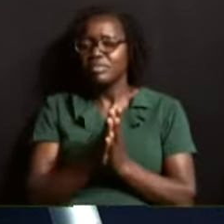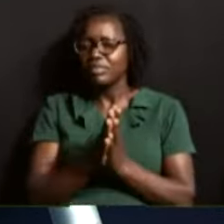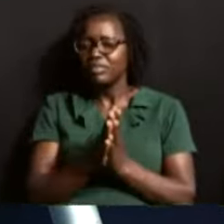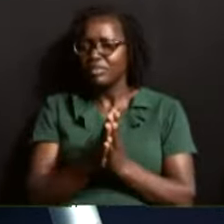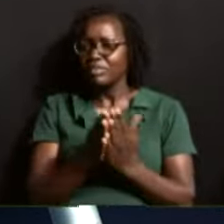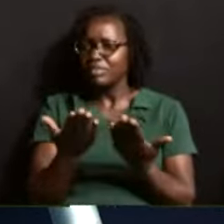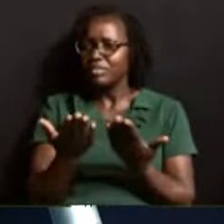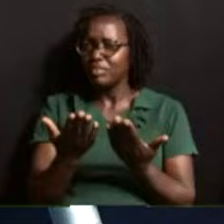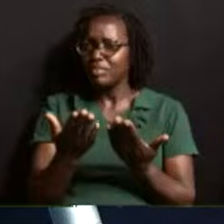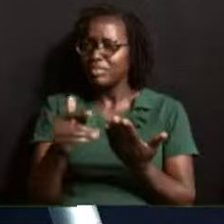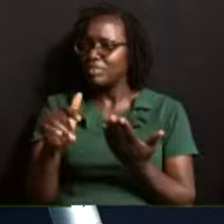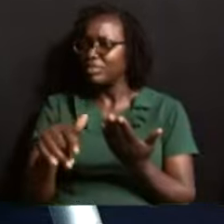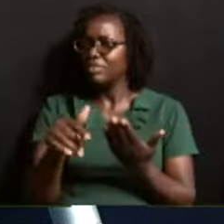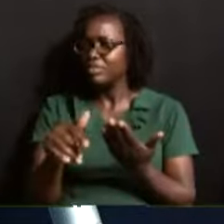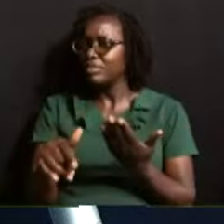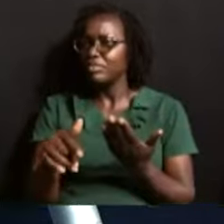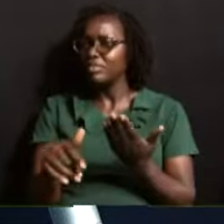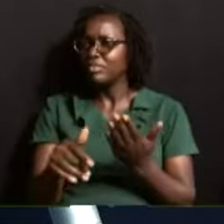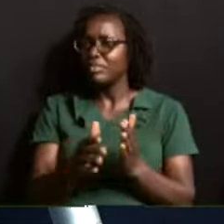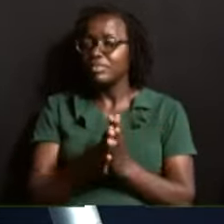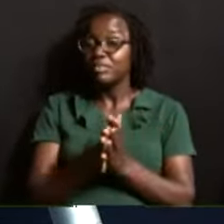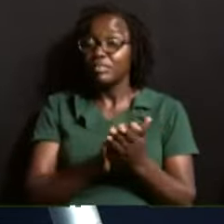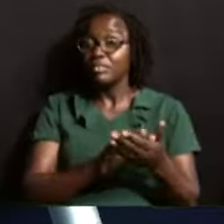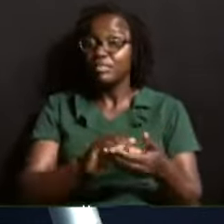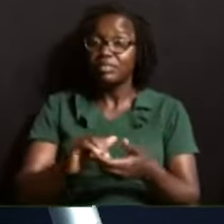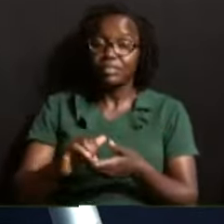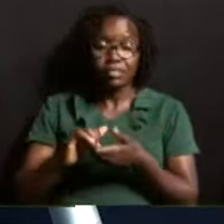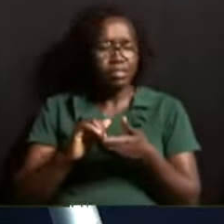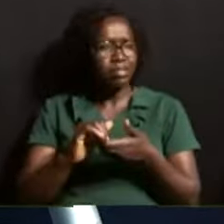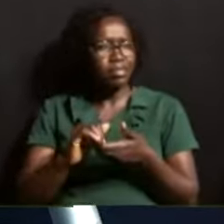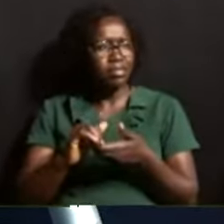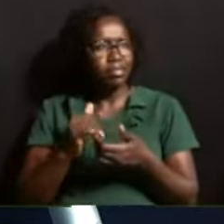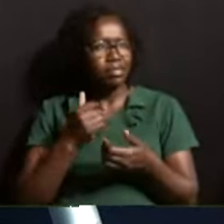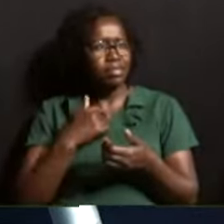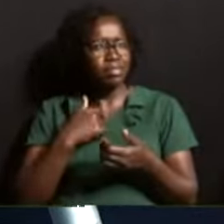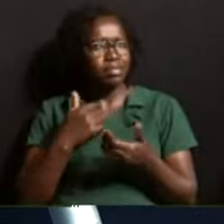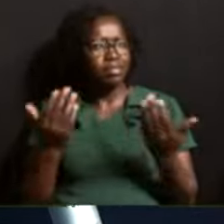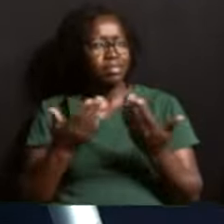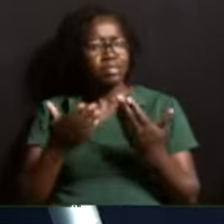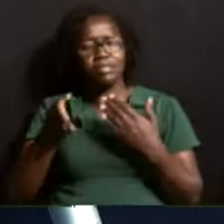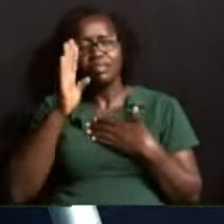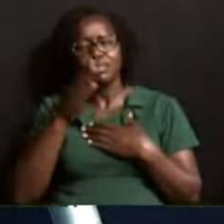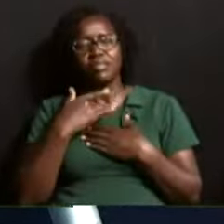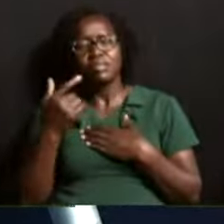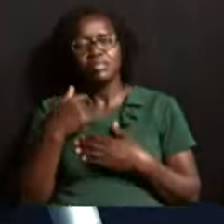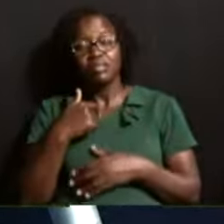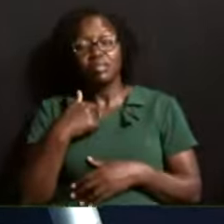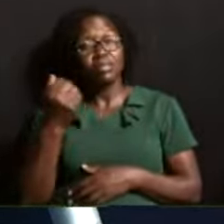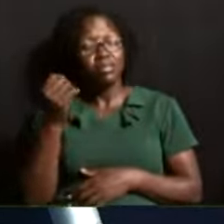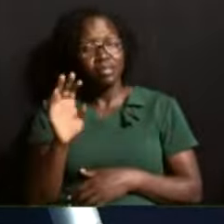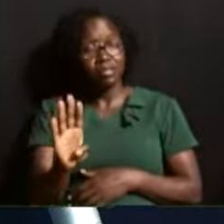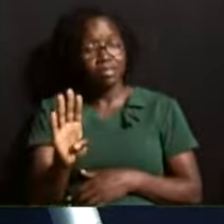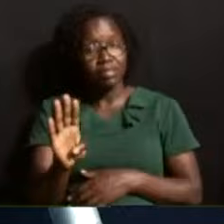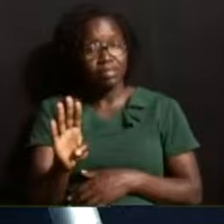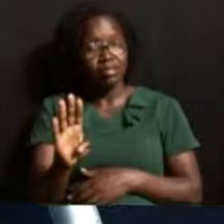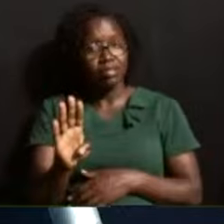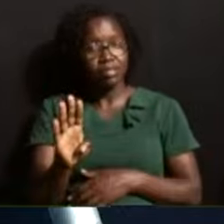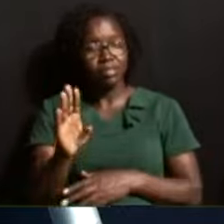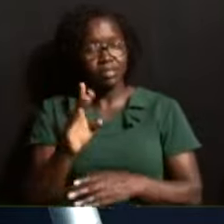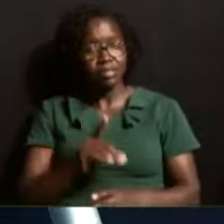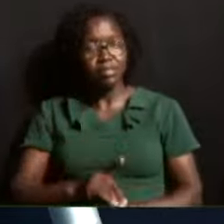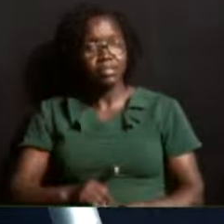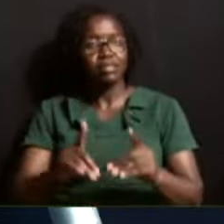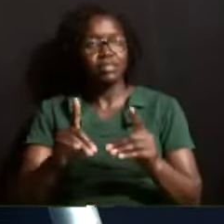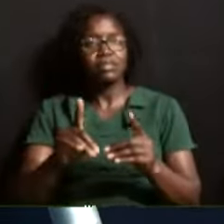this thing I am engaged in, am I where God wants me to be? The disciples in